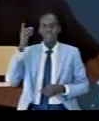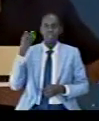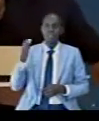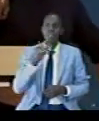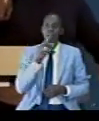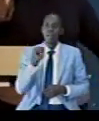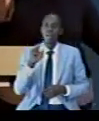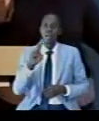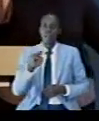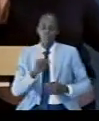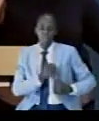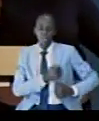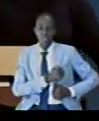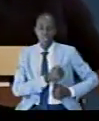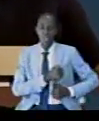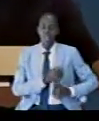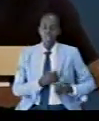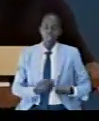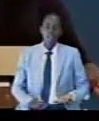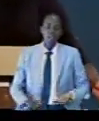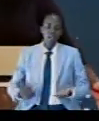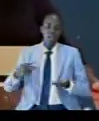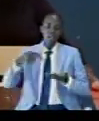There's an army